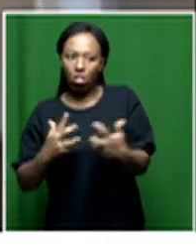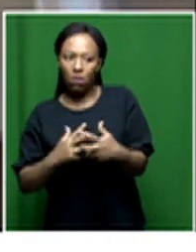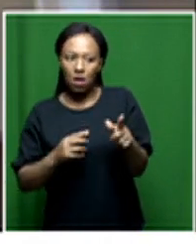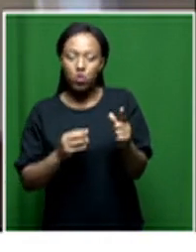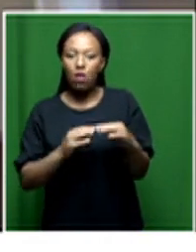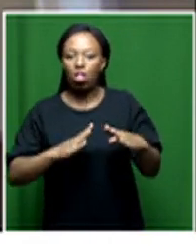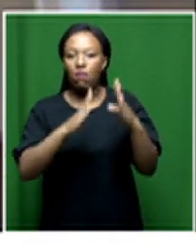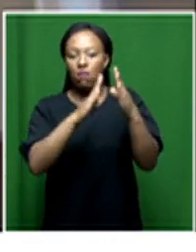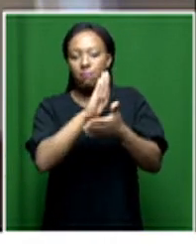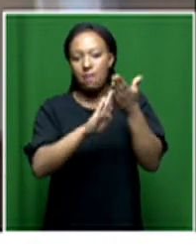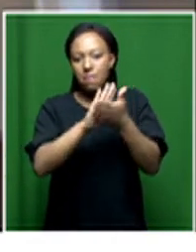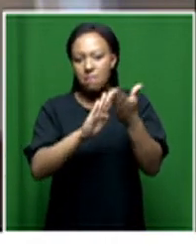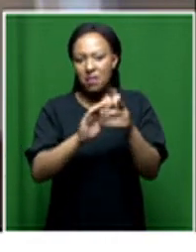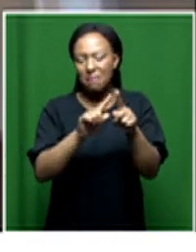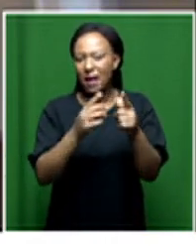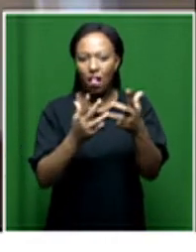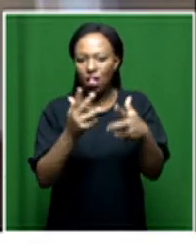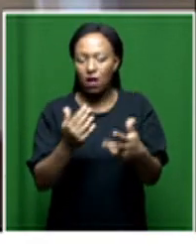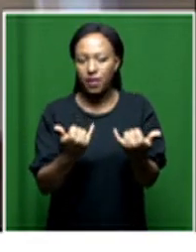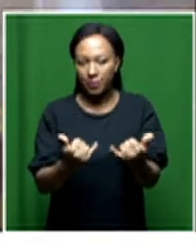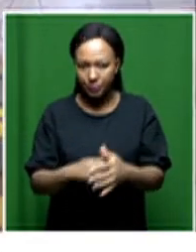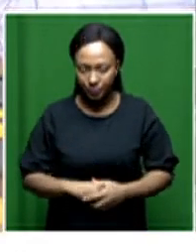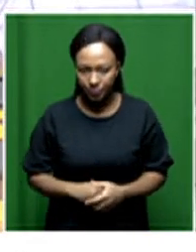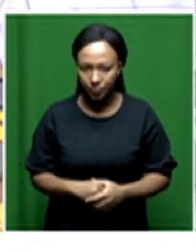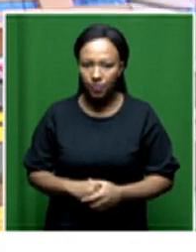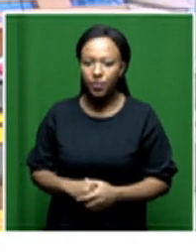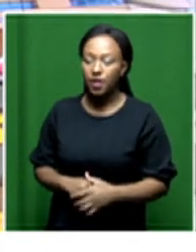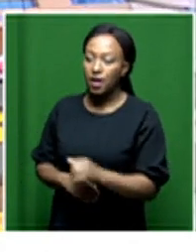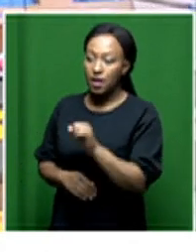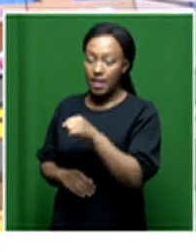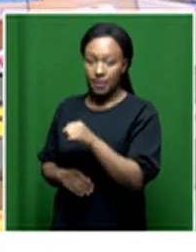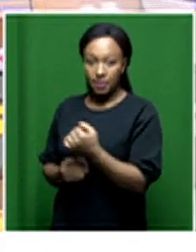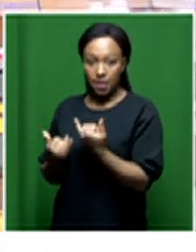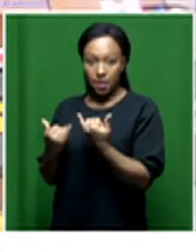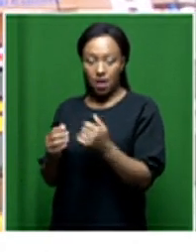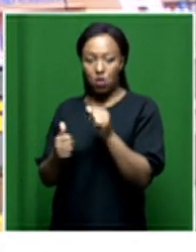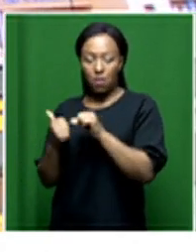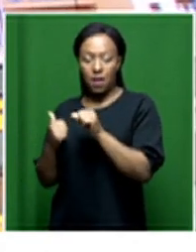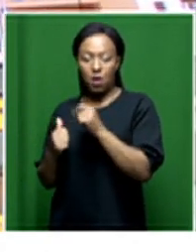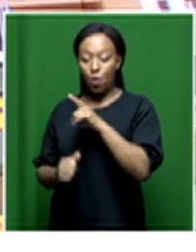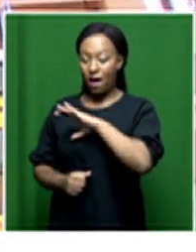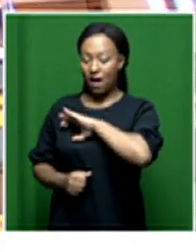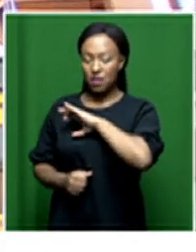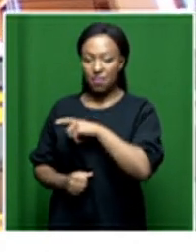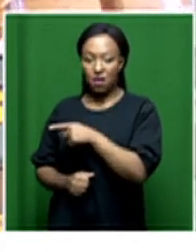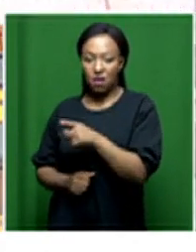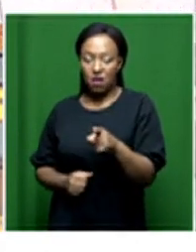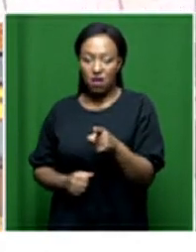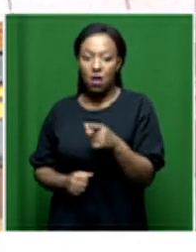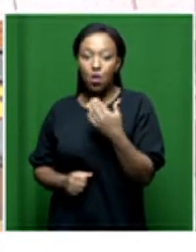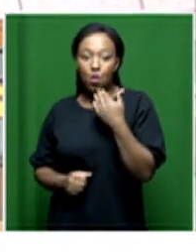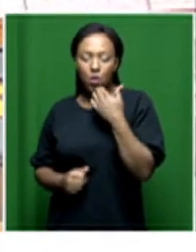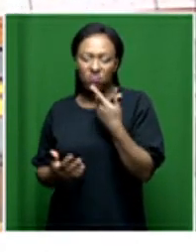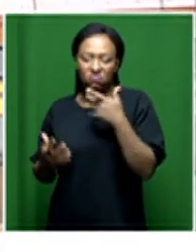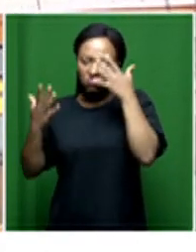moment. Yeah, it certainly is. And let's go back and talk now to you know, the consumer who has decided,